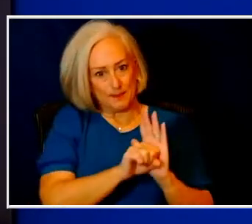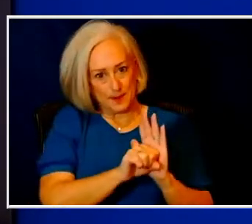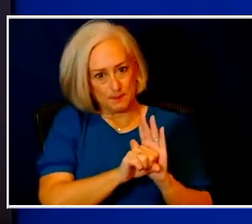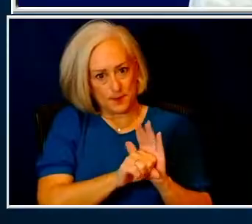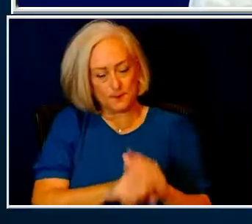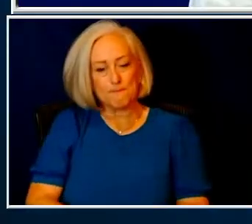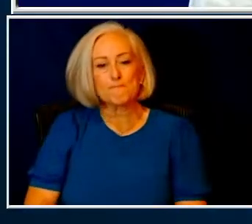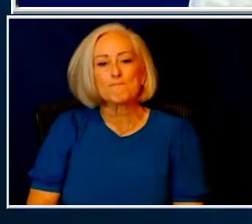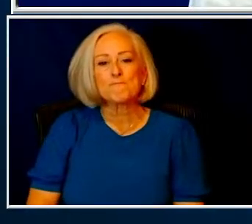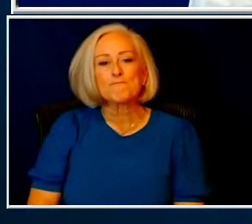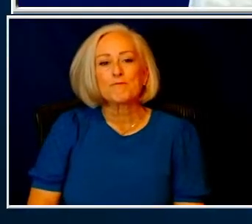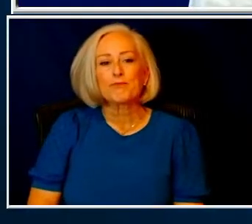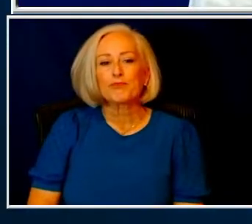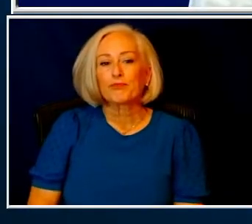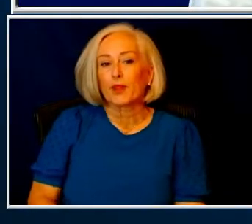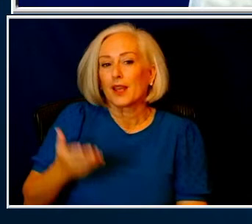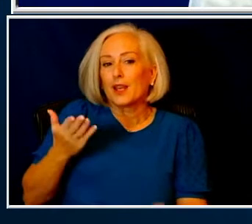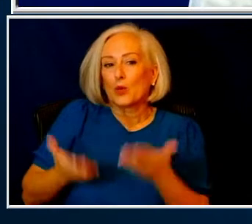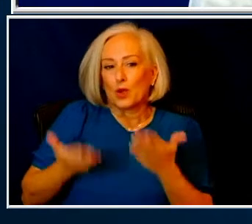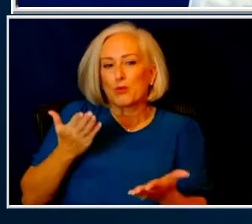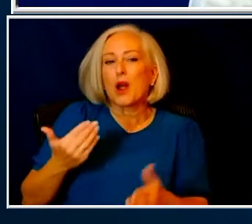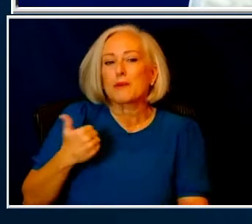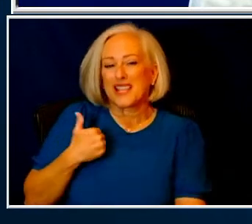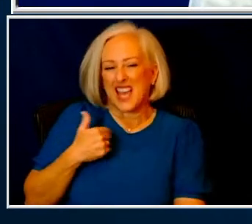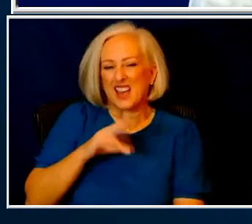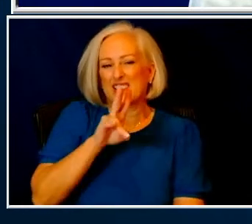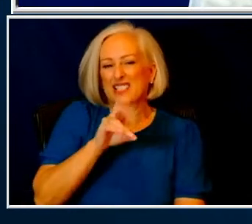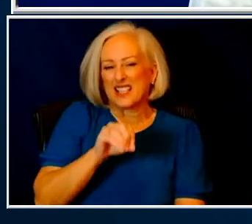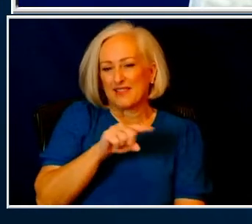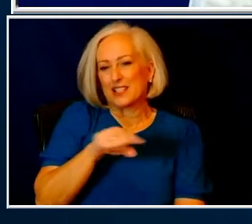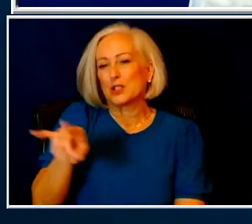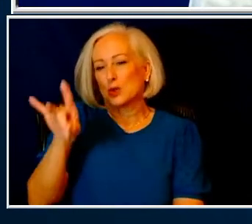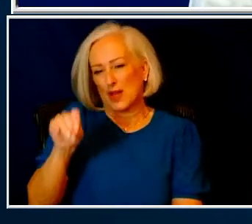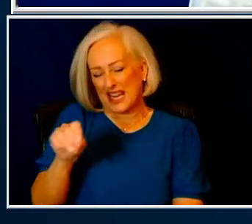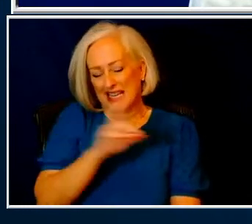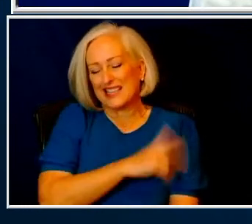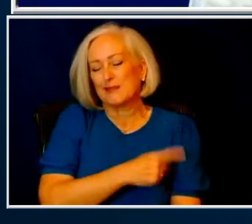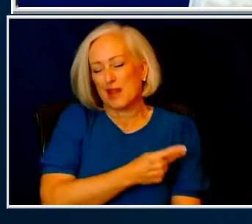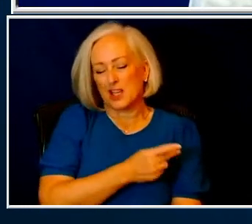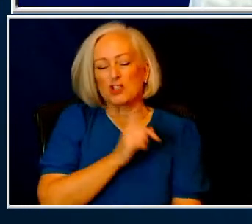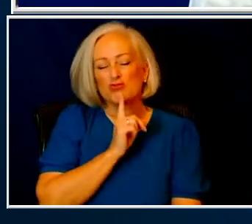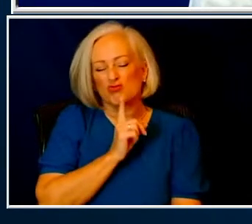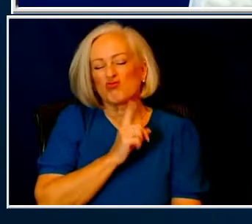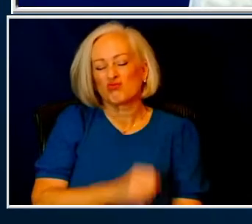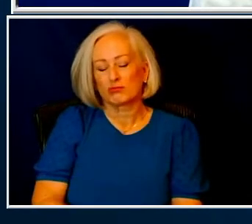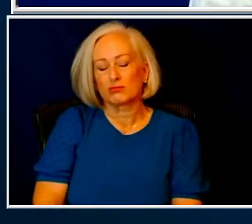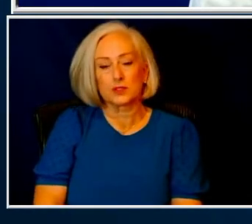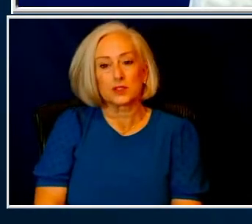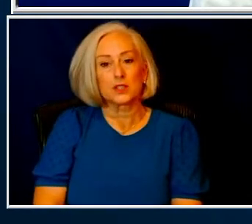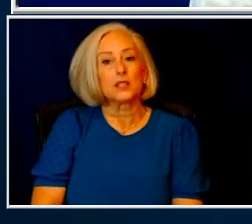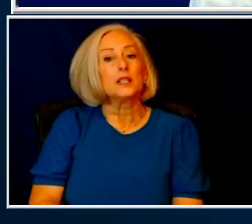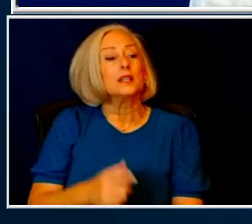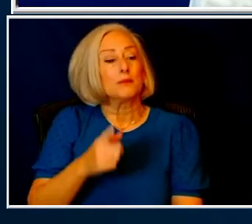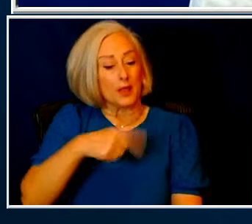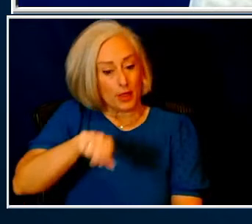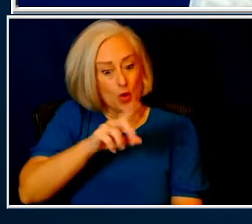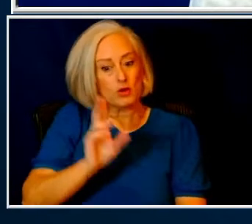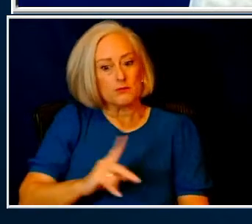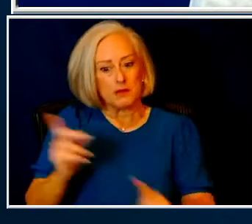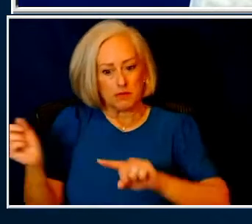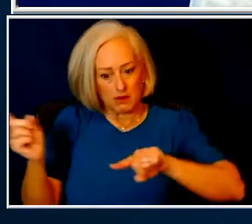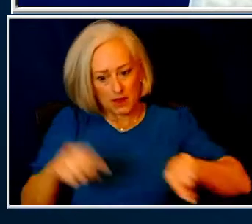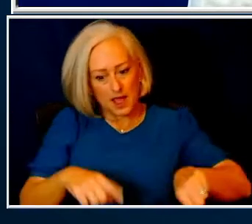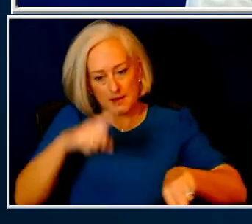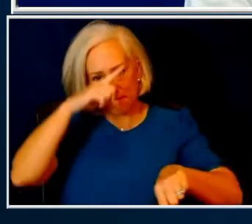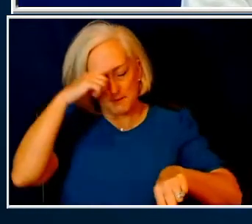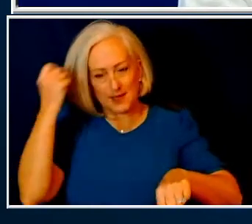We probably have 70 or 80. I bet we have a lot more patients. They're more in the here, yeah. Because of COVID-related problems, not just with COVID.